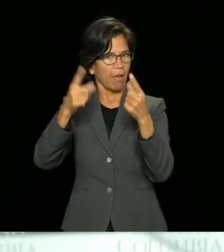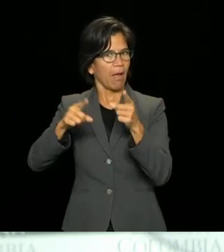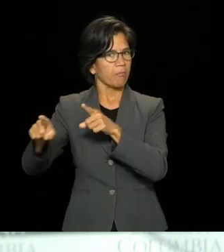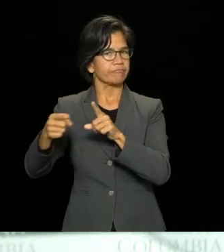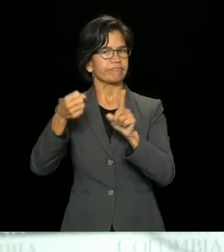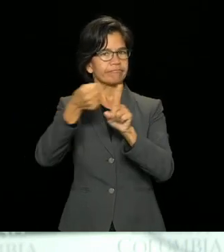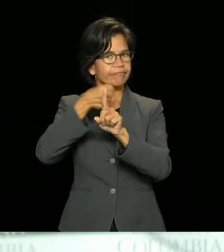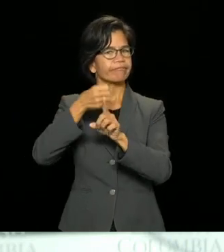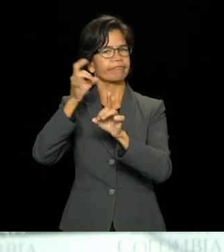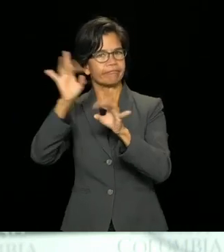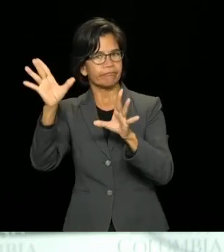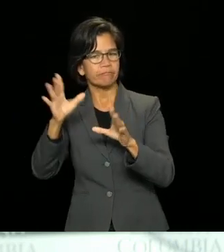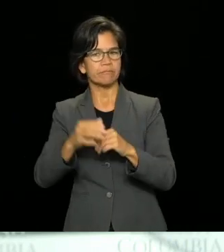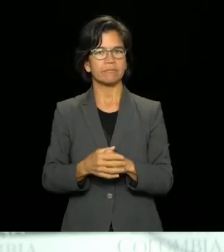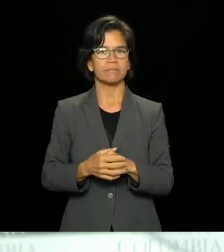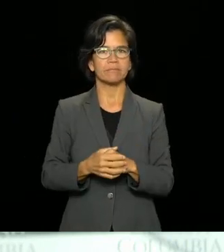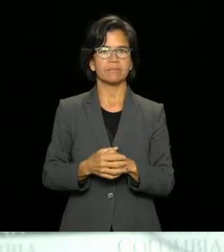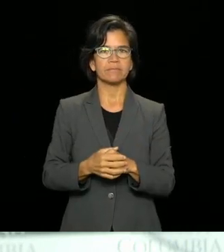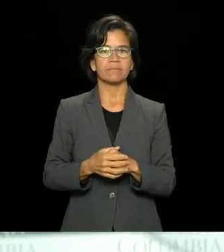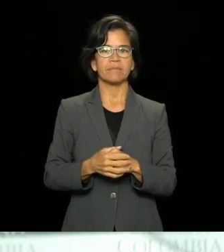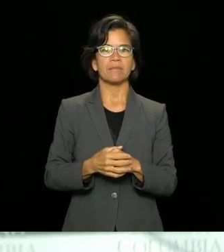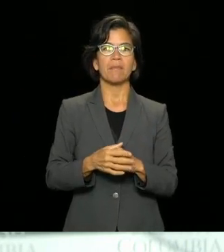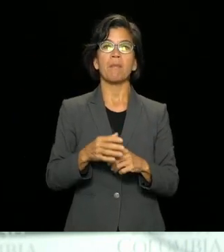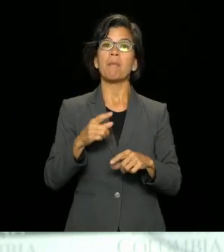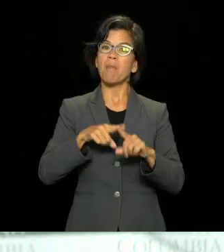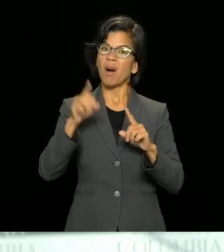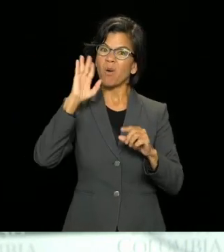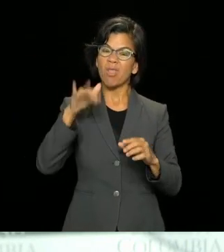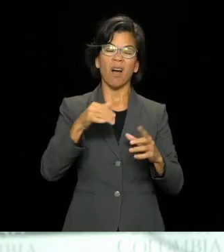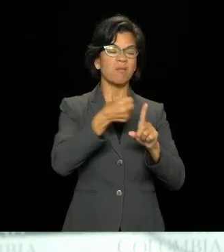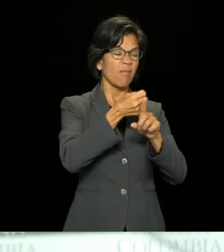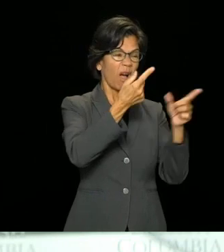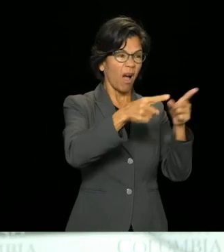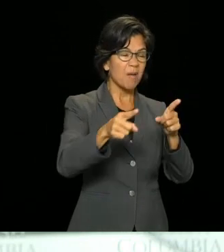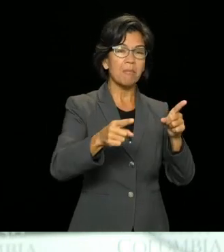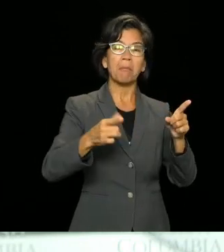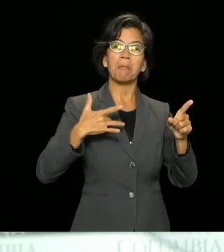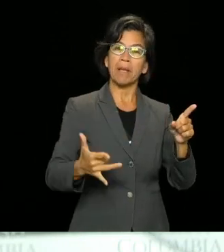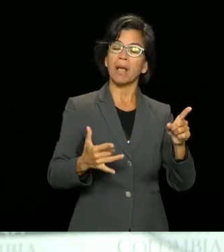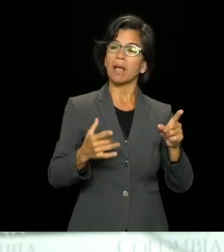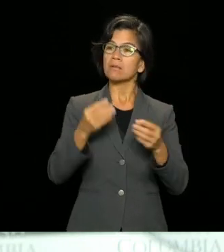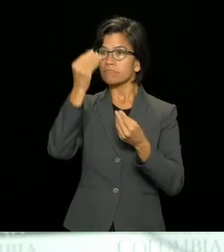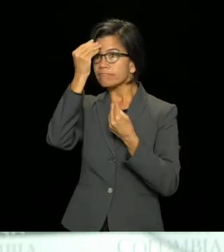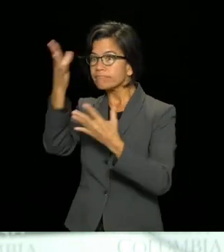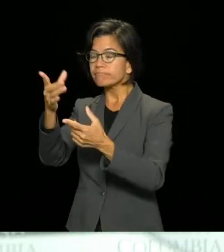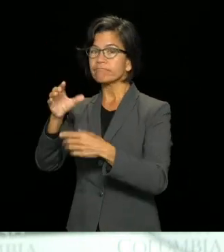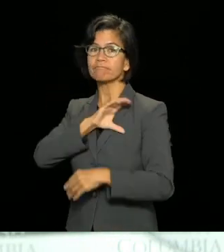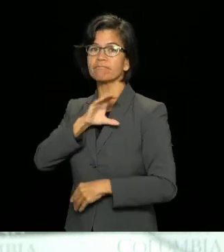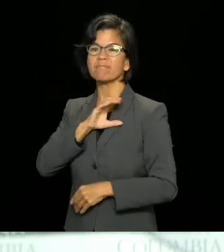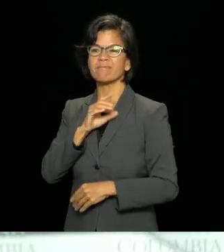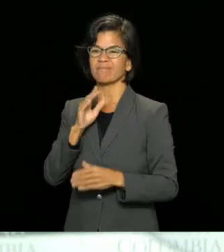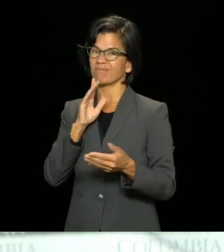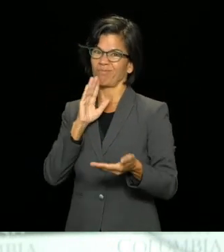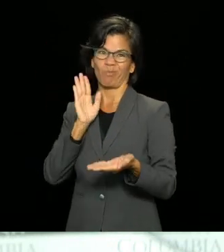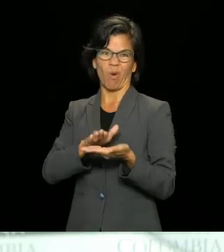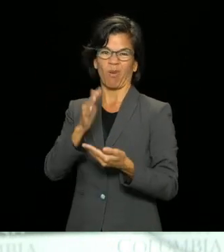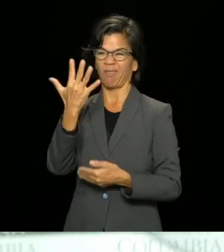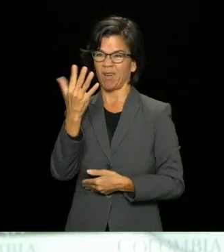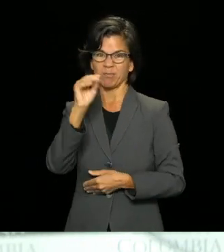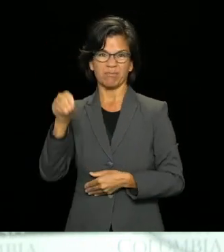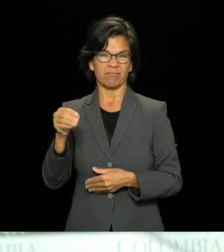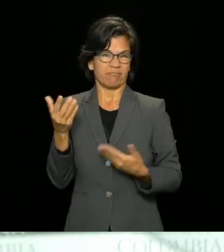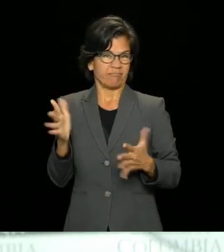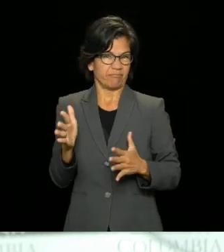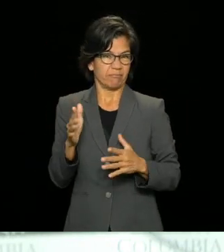only 5% of sexual assaults are reported to the police. And to those without training and to those without loved ones who have